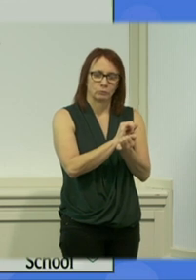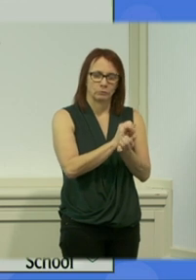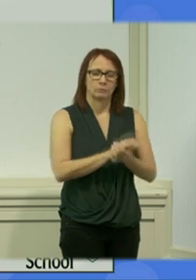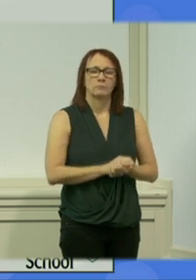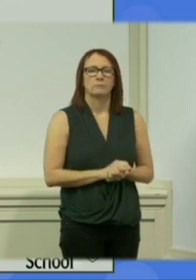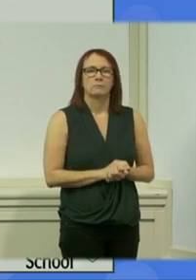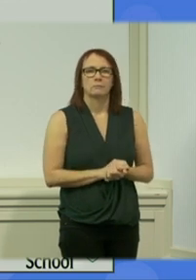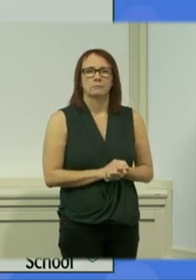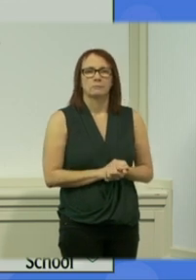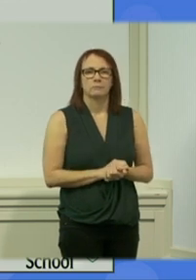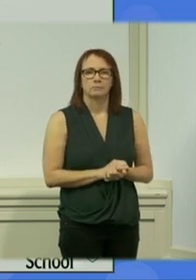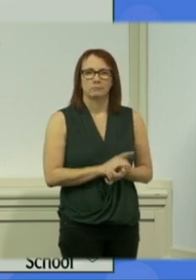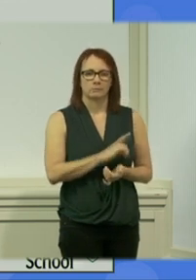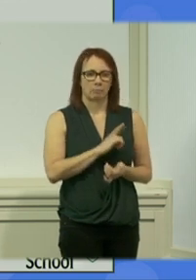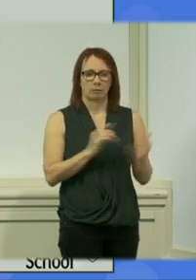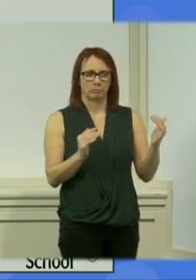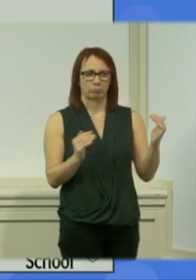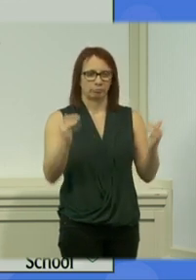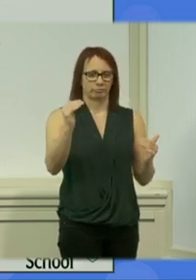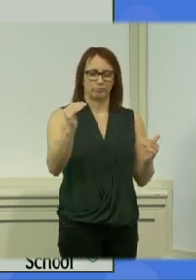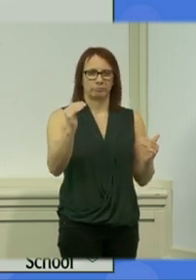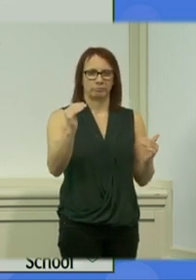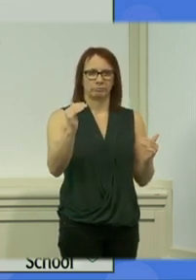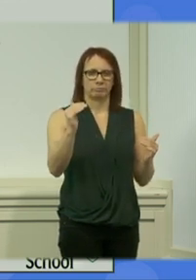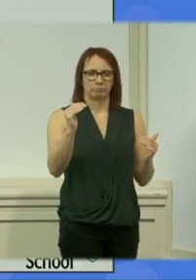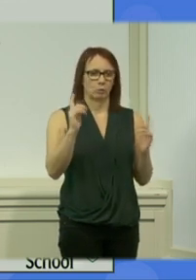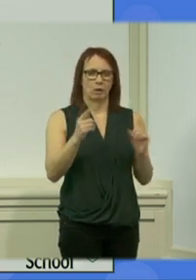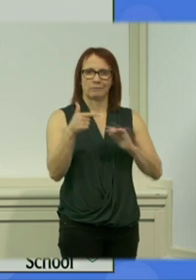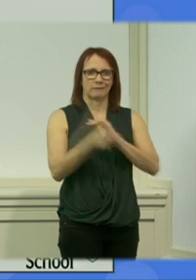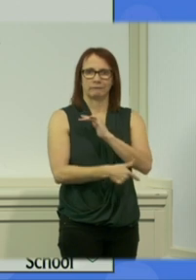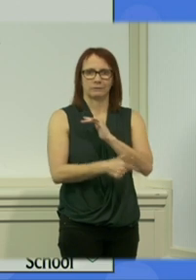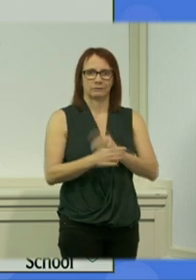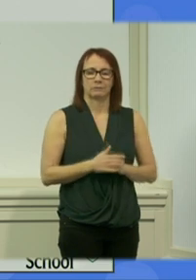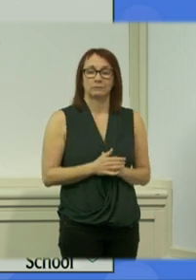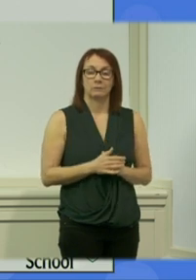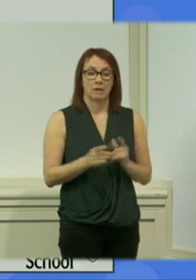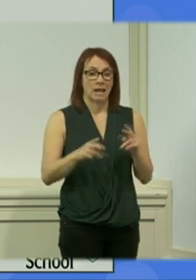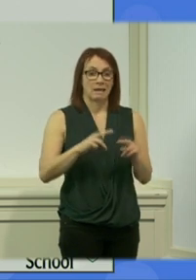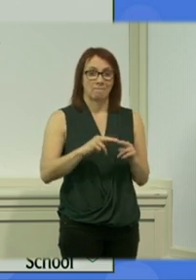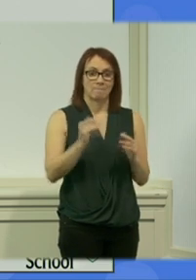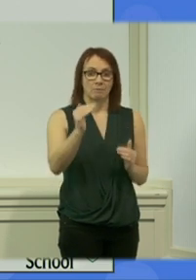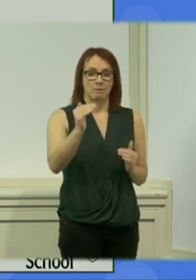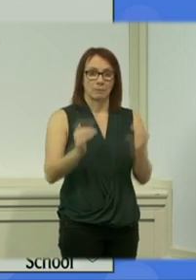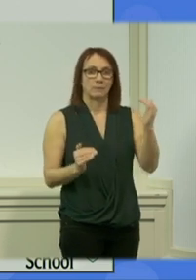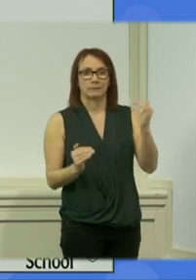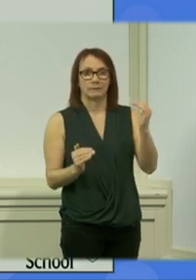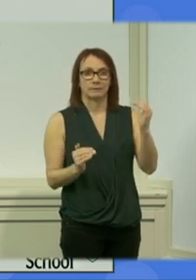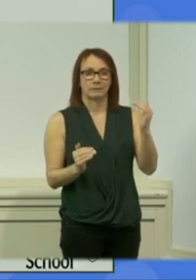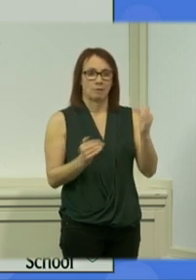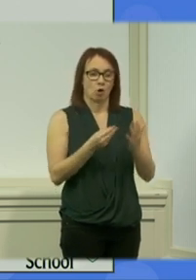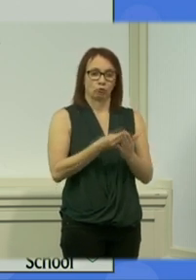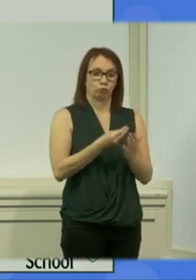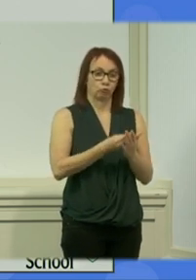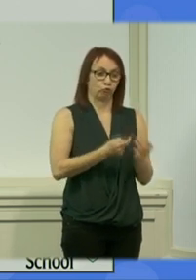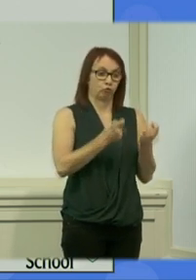has to borrow because it's got a deficit on its account. If it raises more than is spent, then it